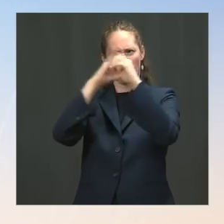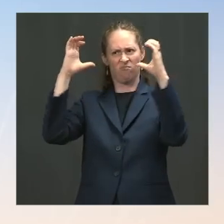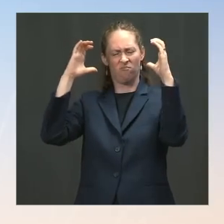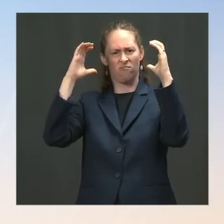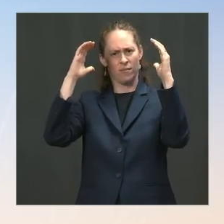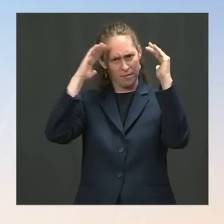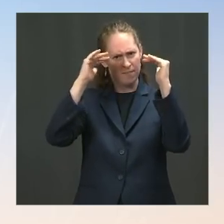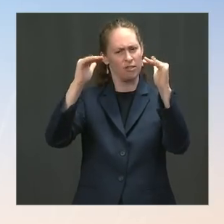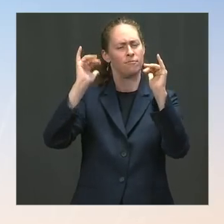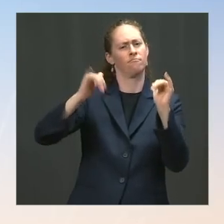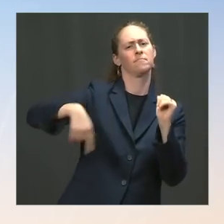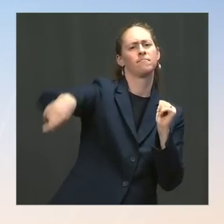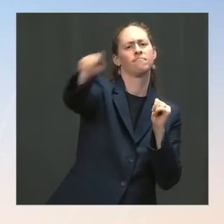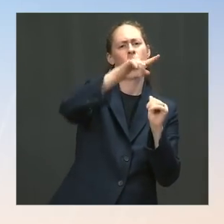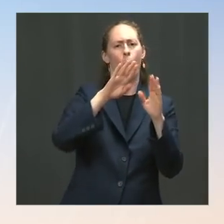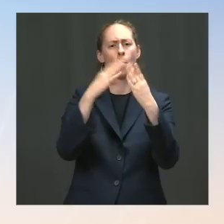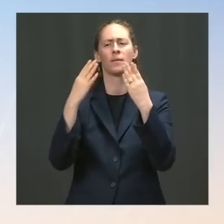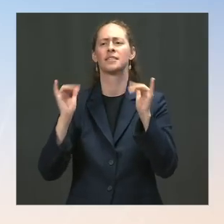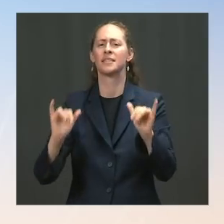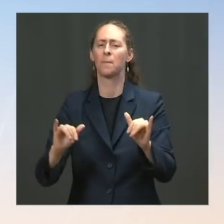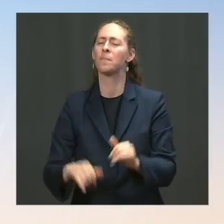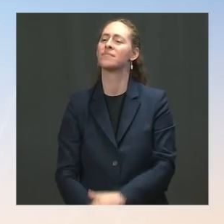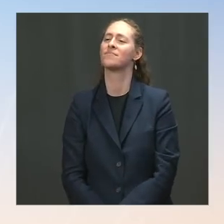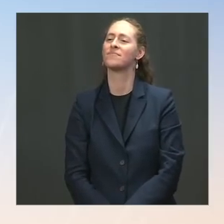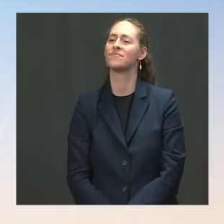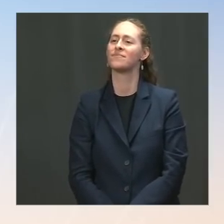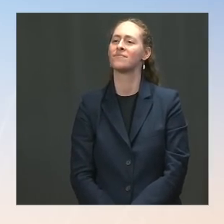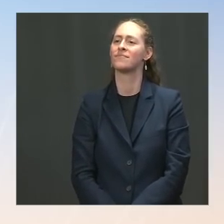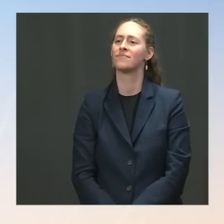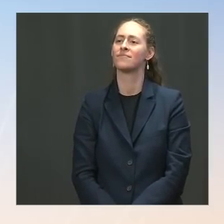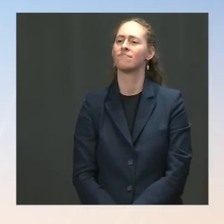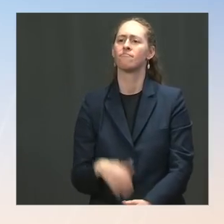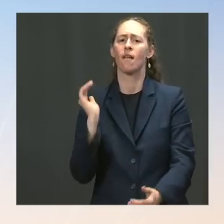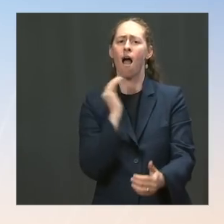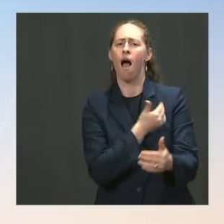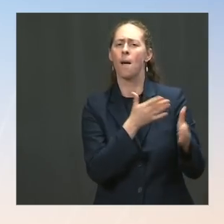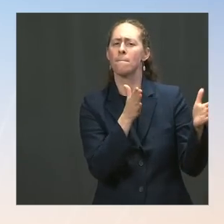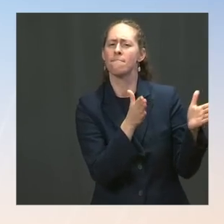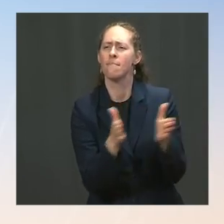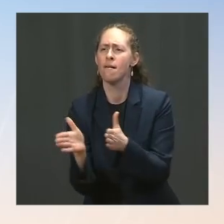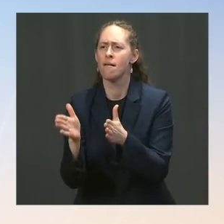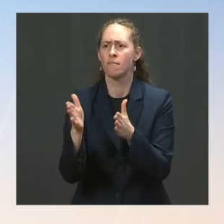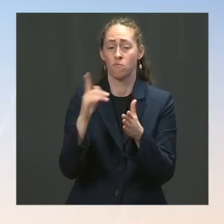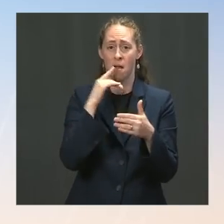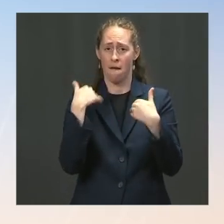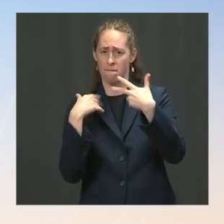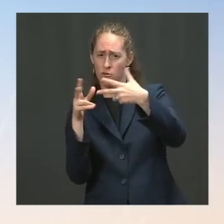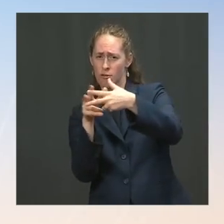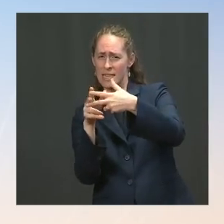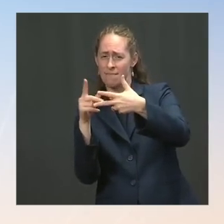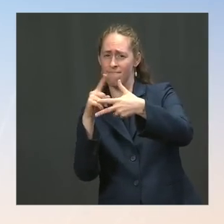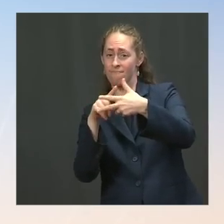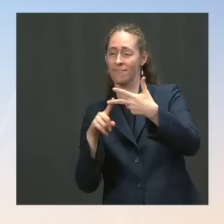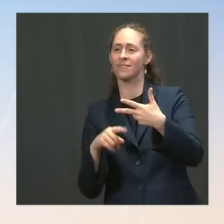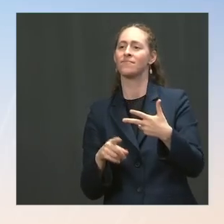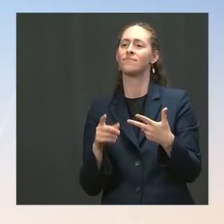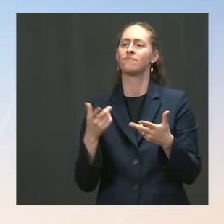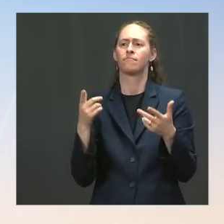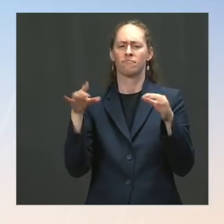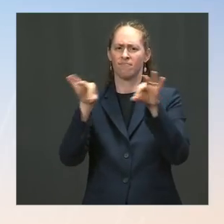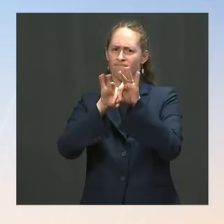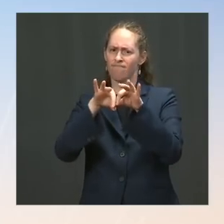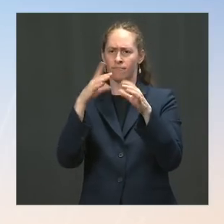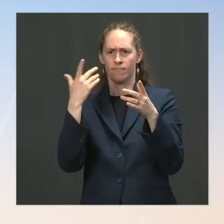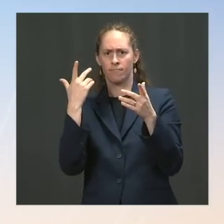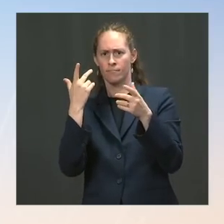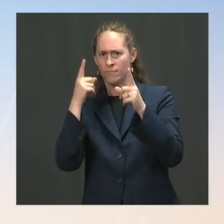roadmap includes three priorities that are critical to a safe reopening. The first one is protecting the health and